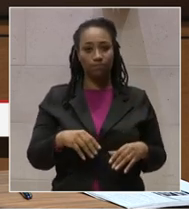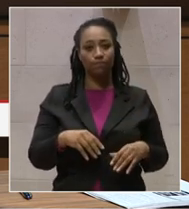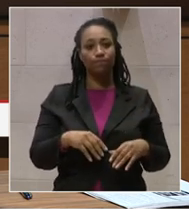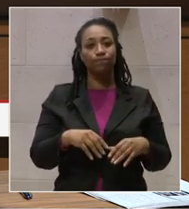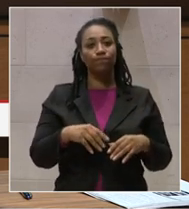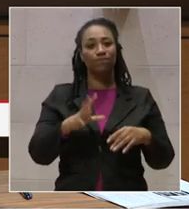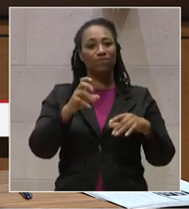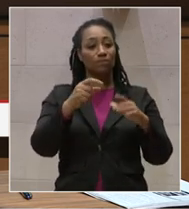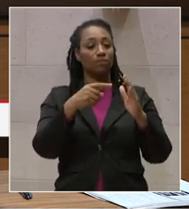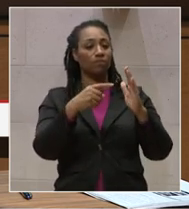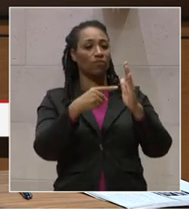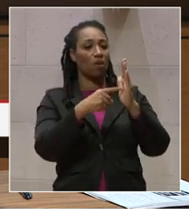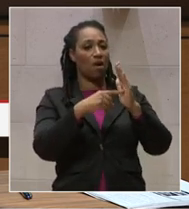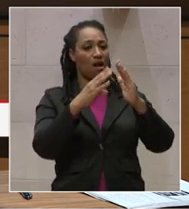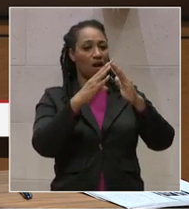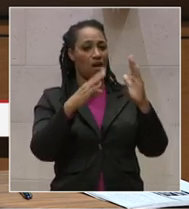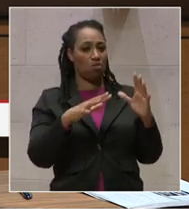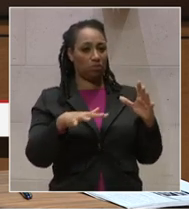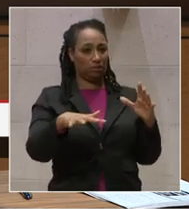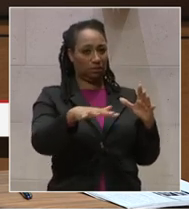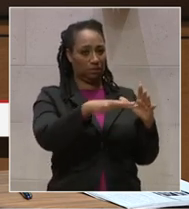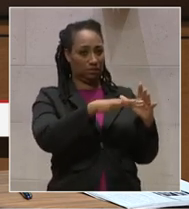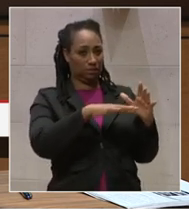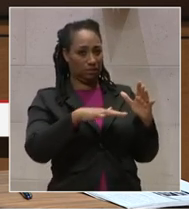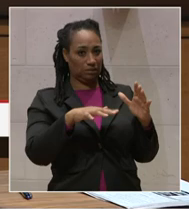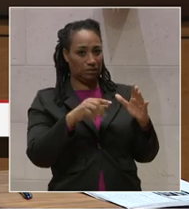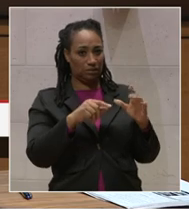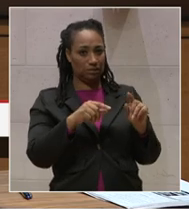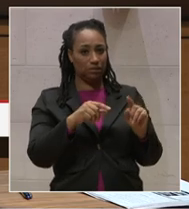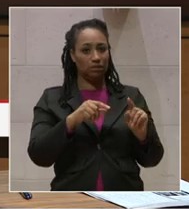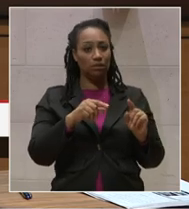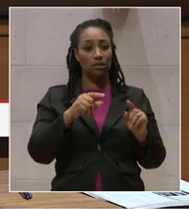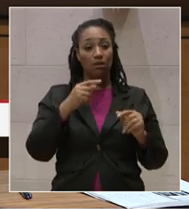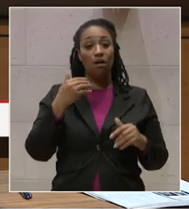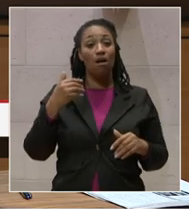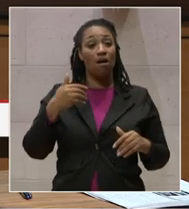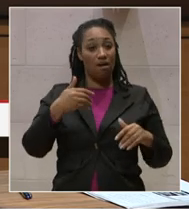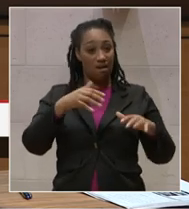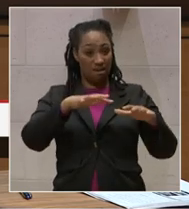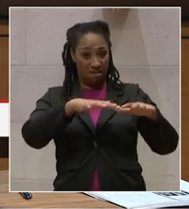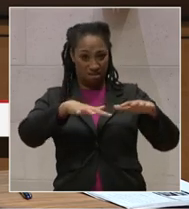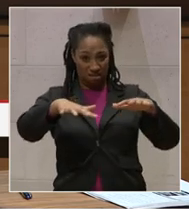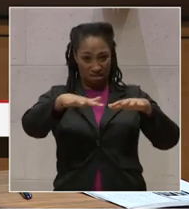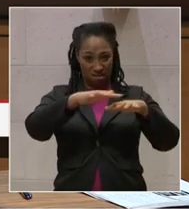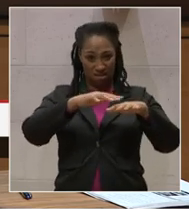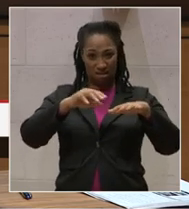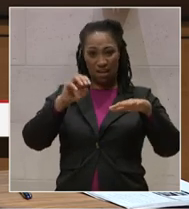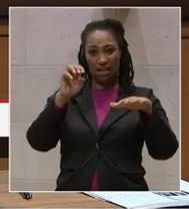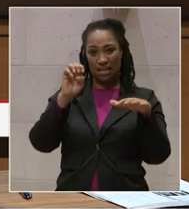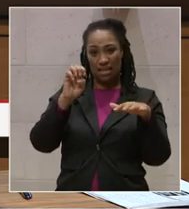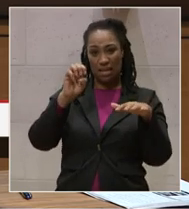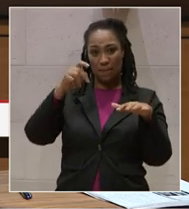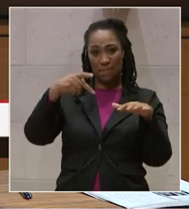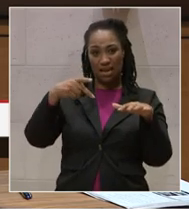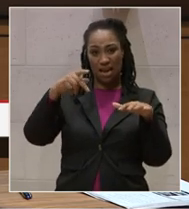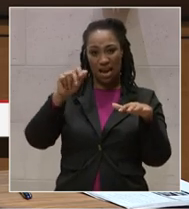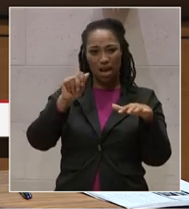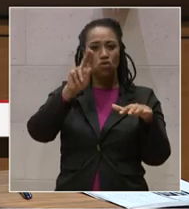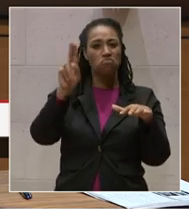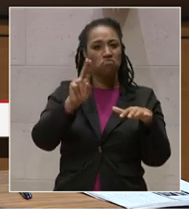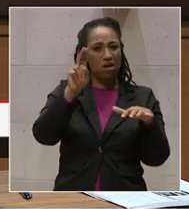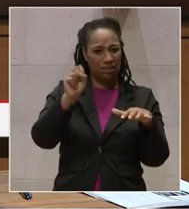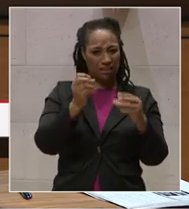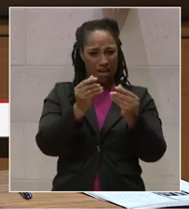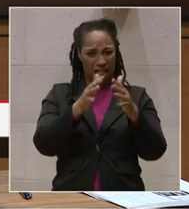U.S. EPA office site and underscores the really critical role of federal land partnership. It also